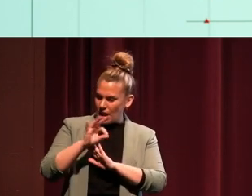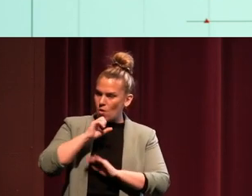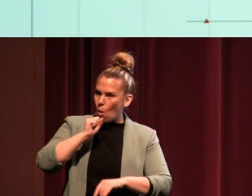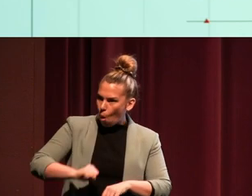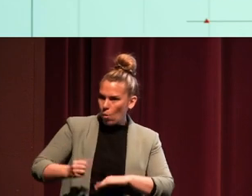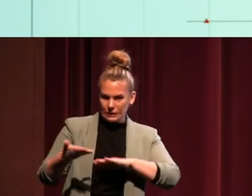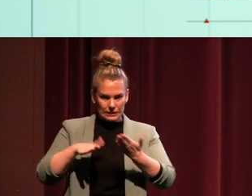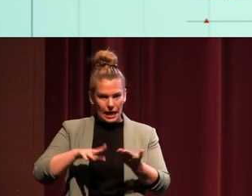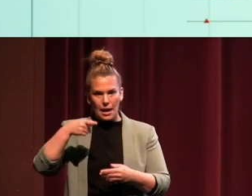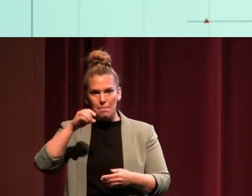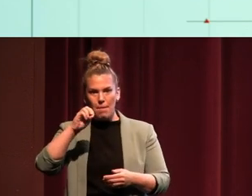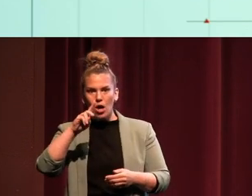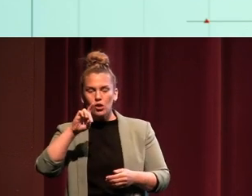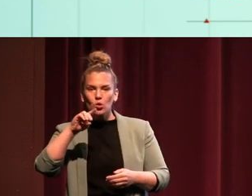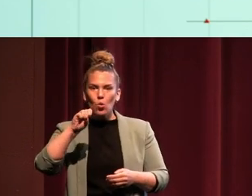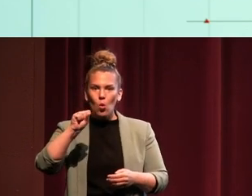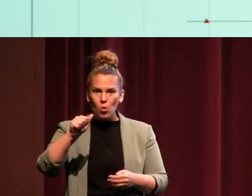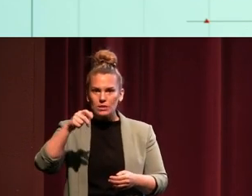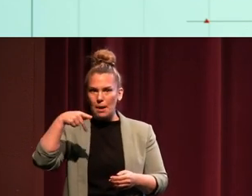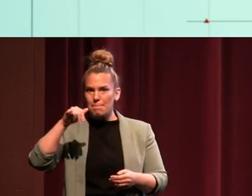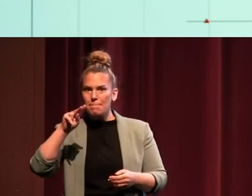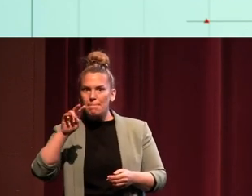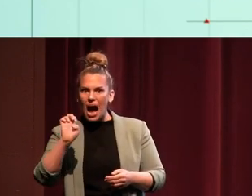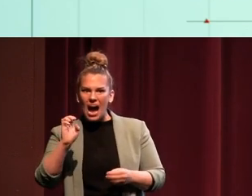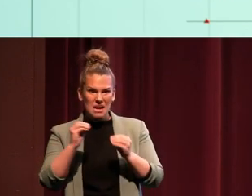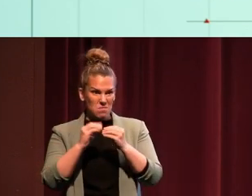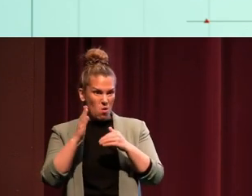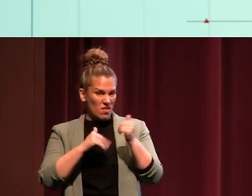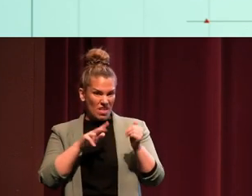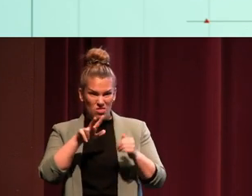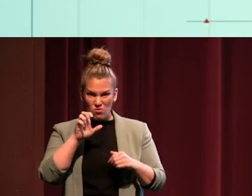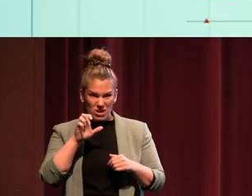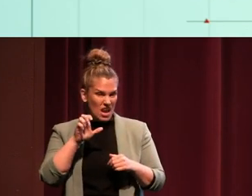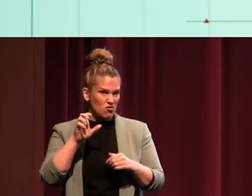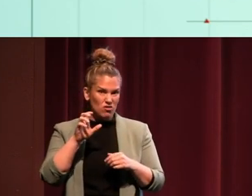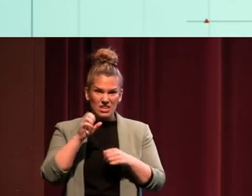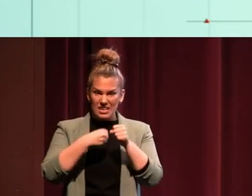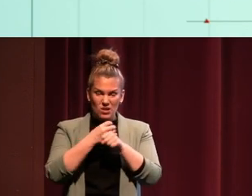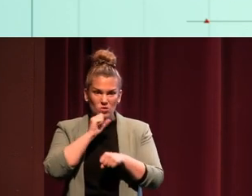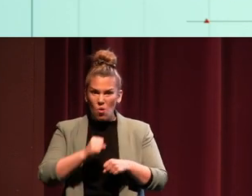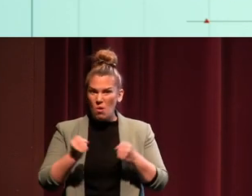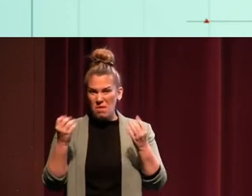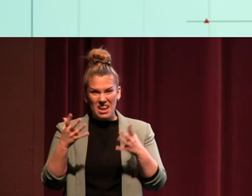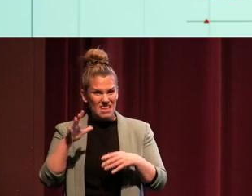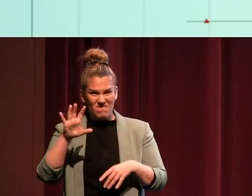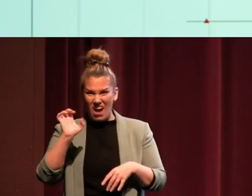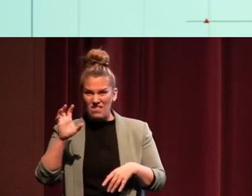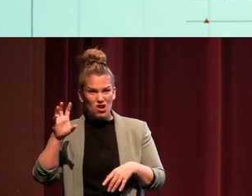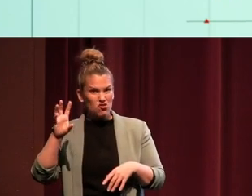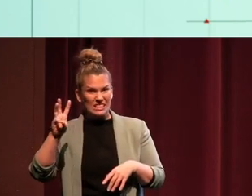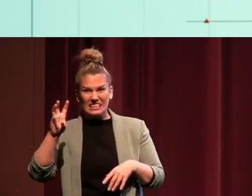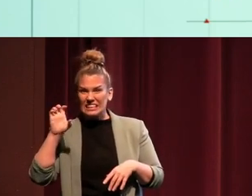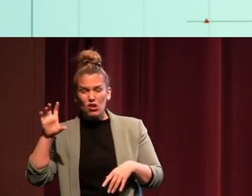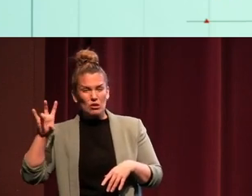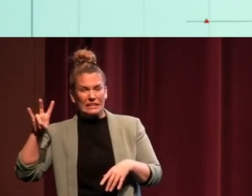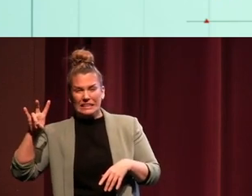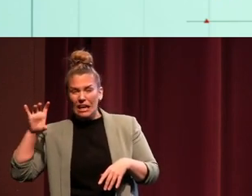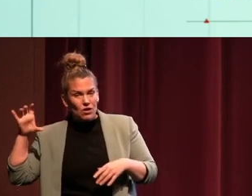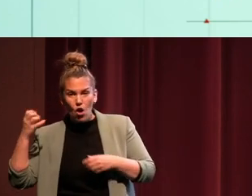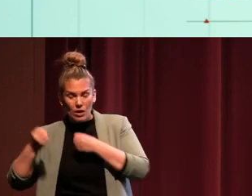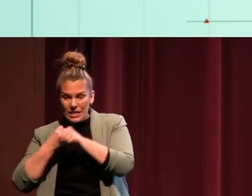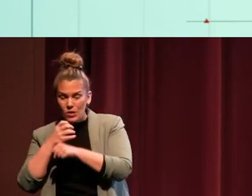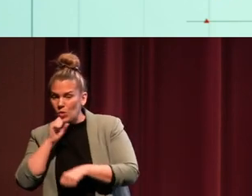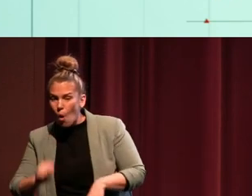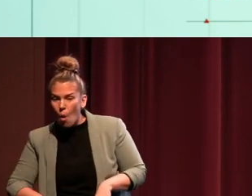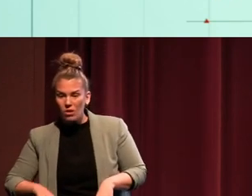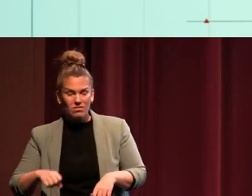pine that was older than 300 years old, and most of them were 400 or 500 years old, and many of them were 600 or 700 years old. There was a